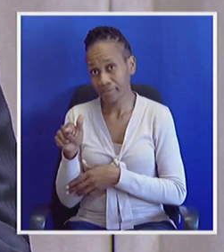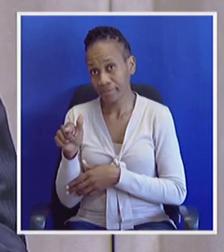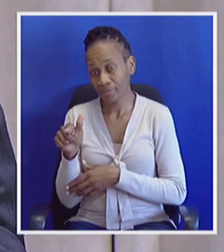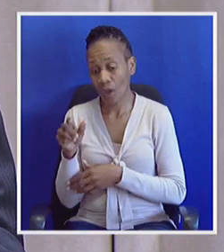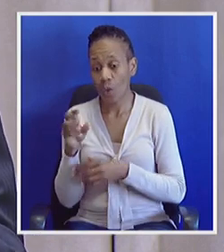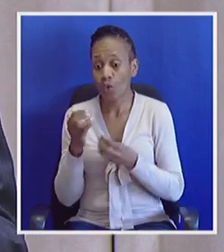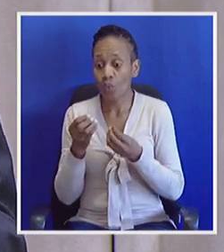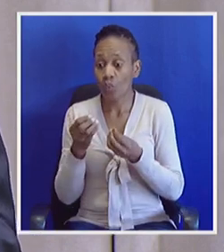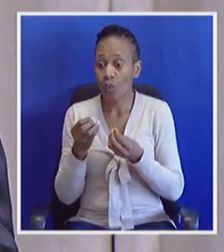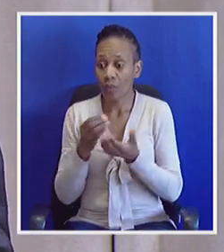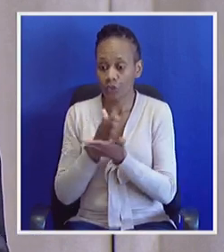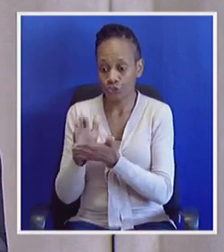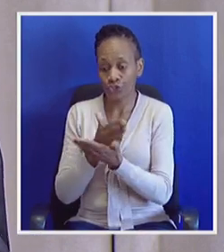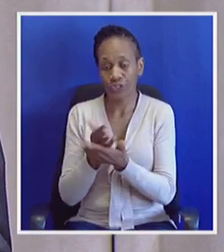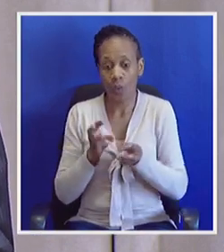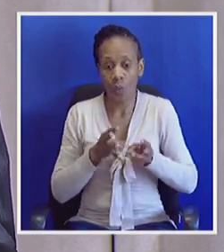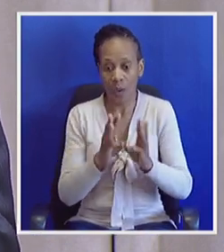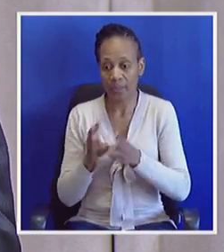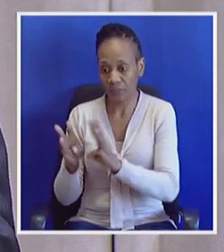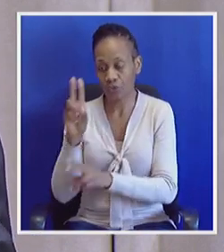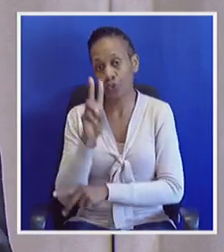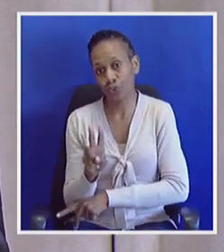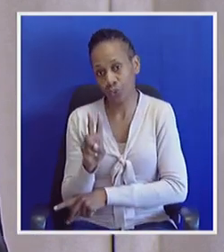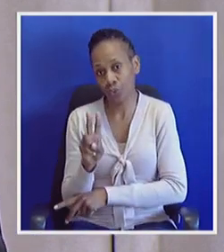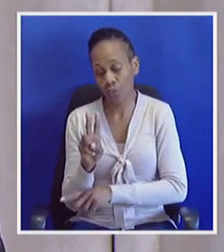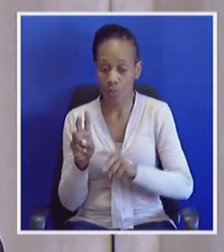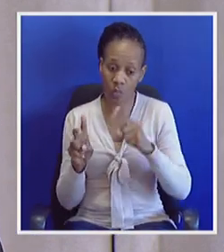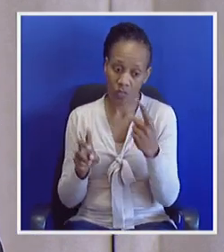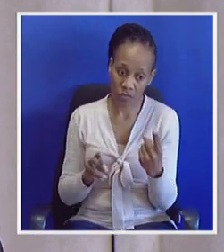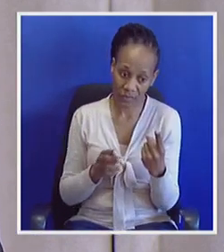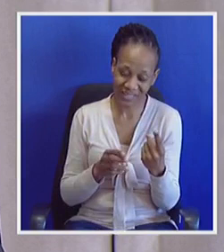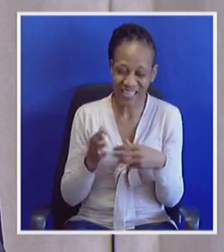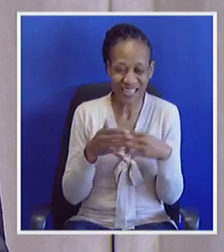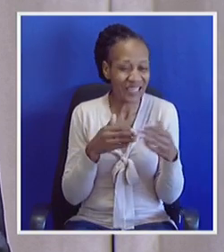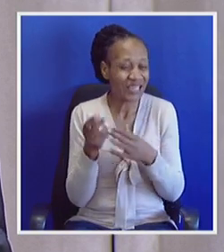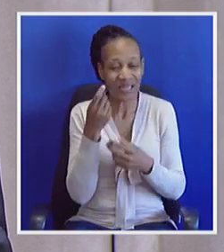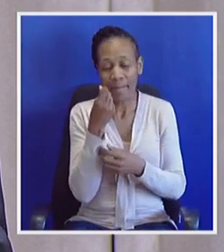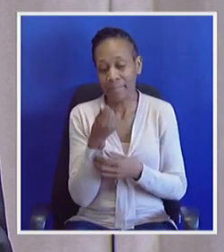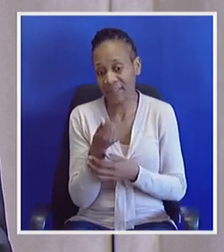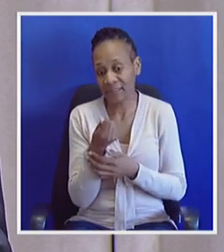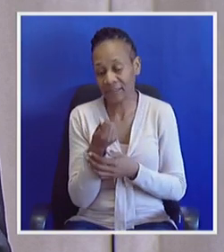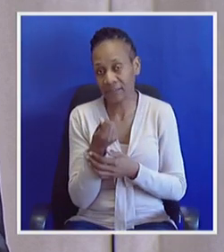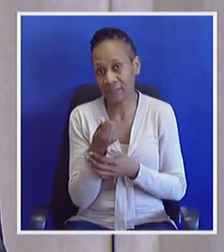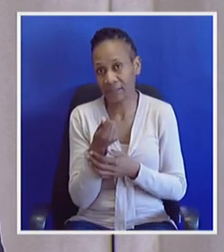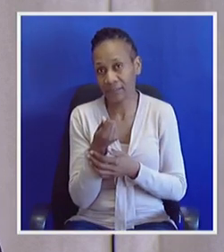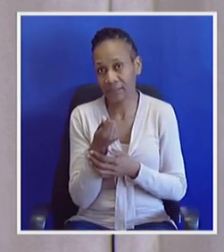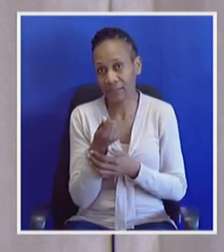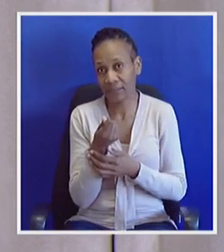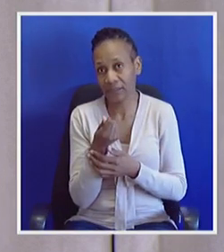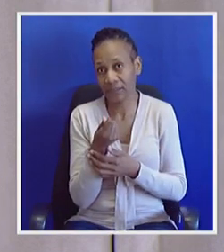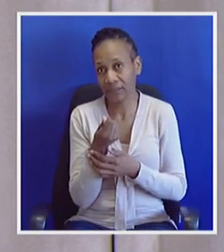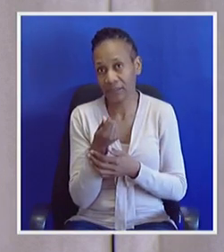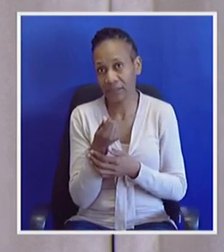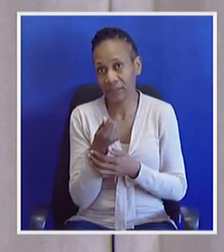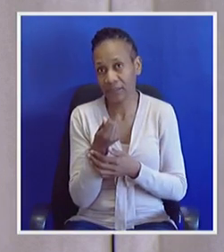approach. Firstly, any funds being considered will have to be